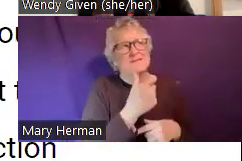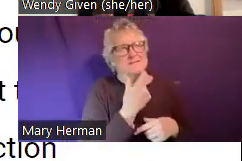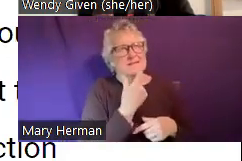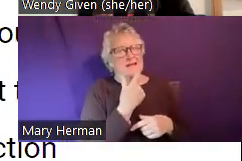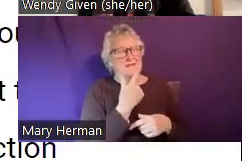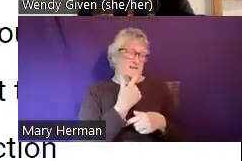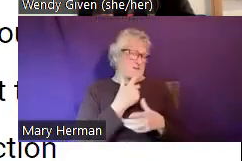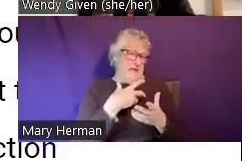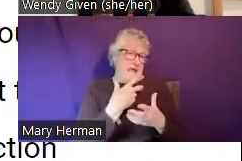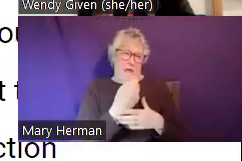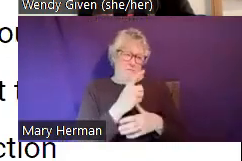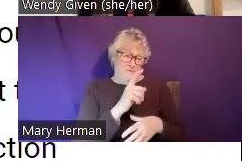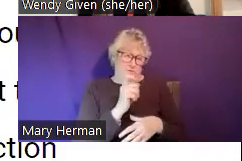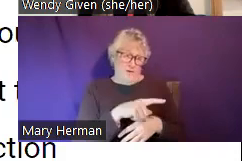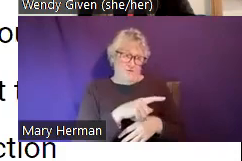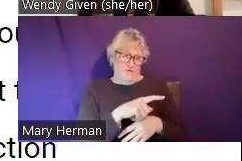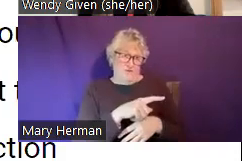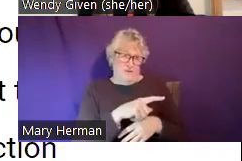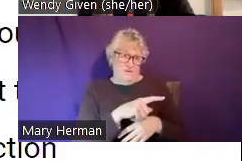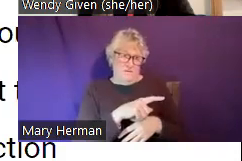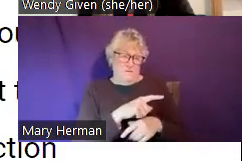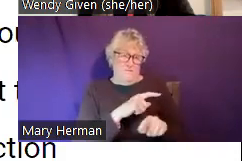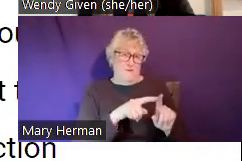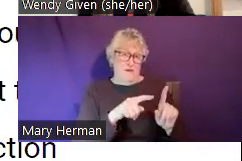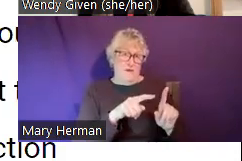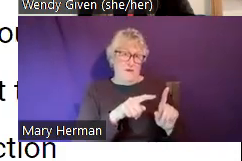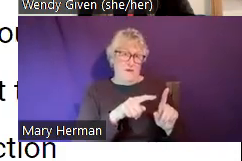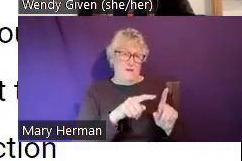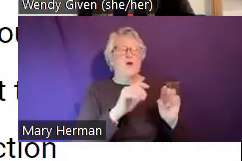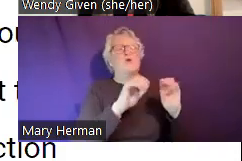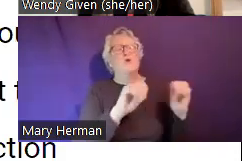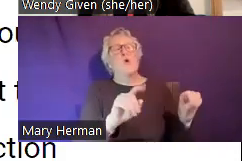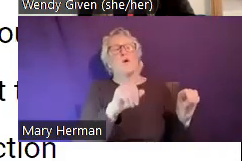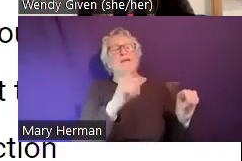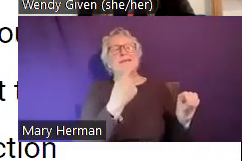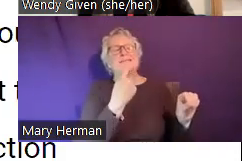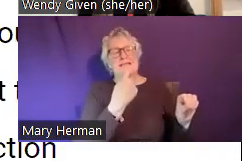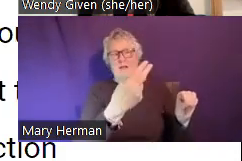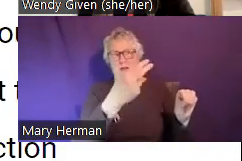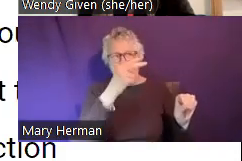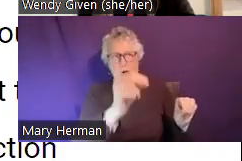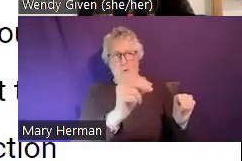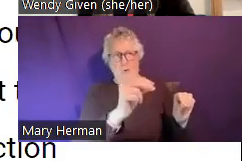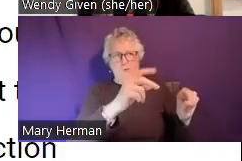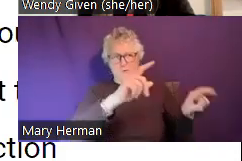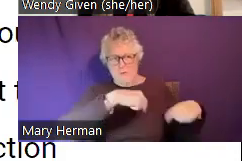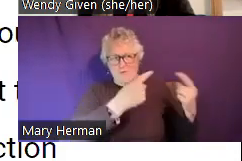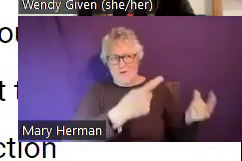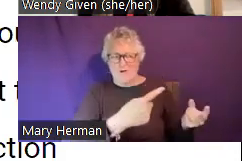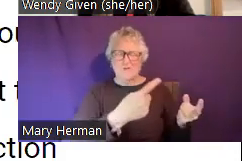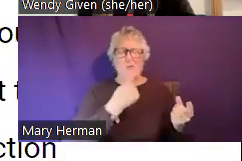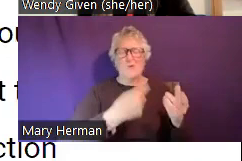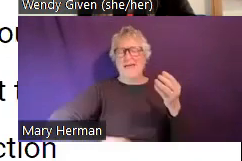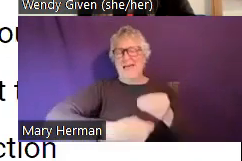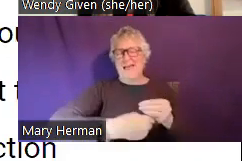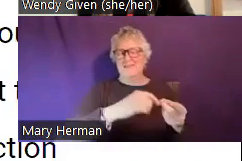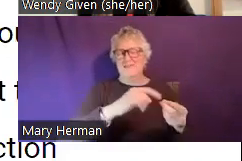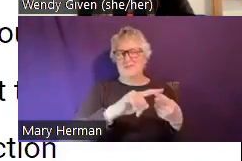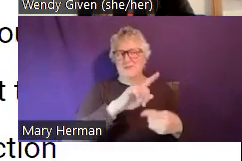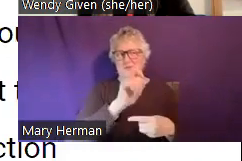we haven't, nobody has said no. So we will put that in the questions and get a little more answer to that.